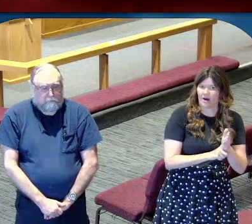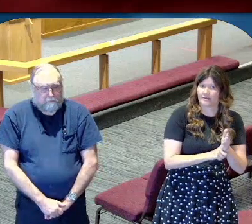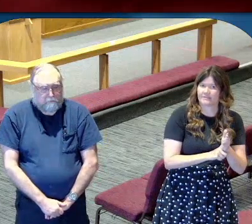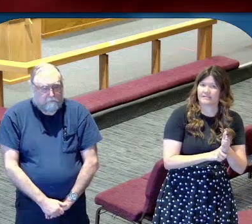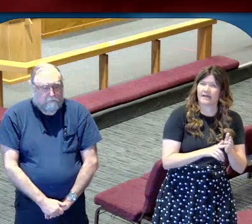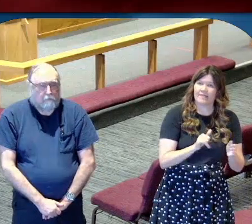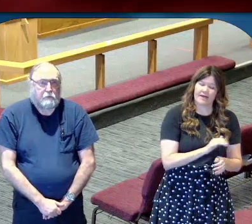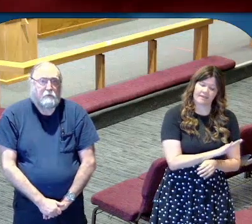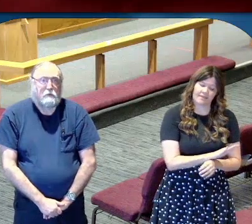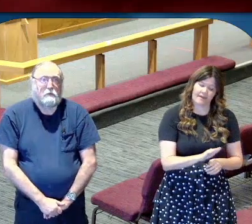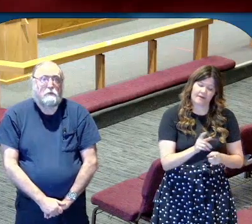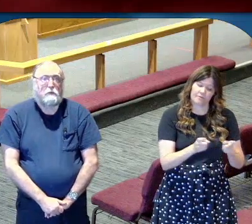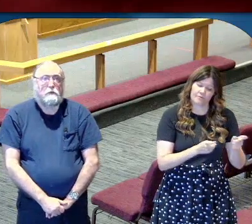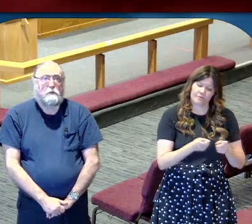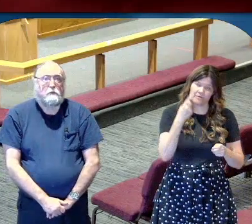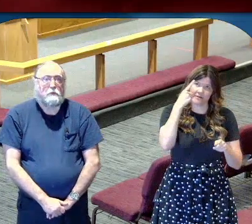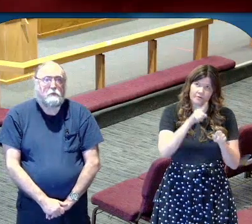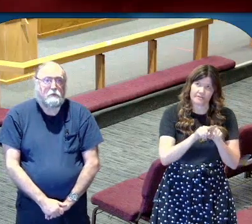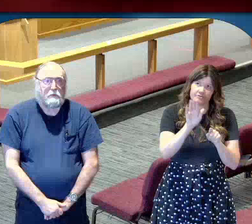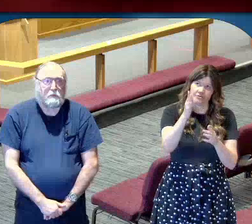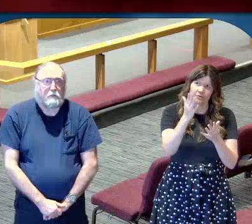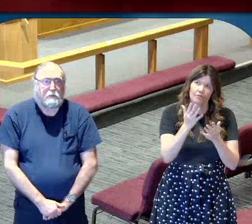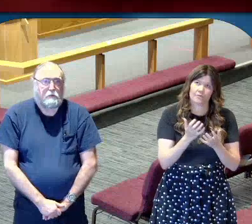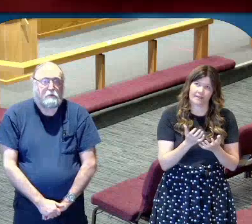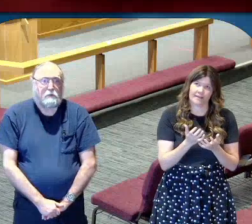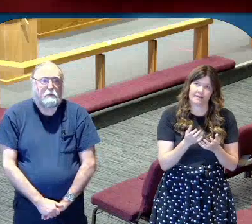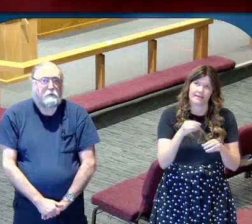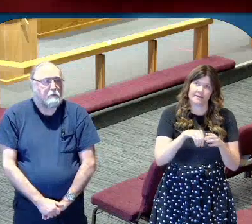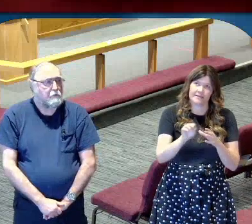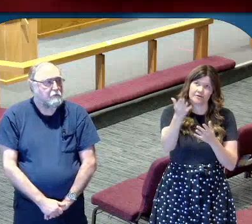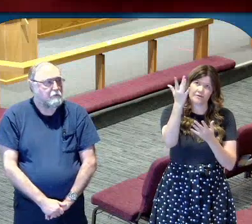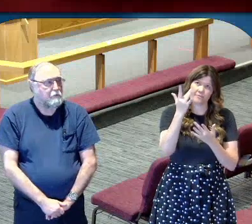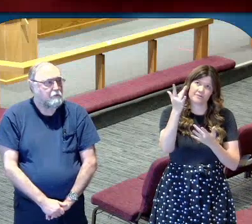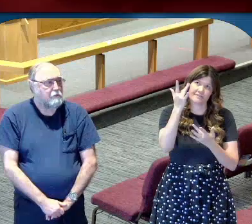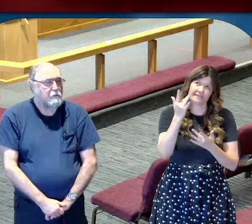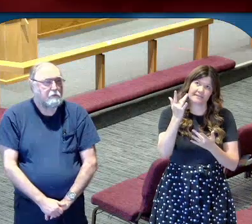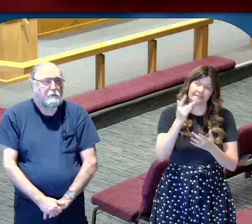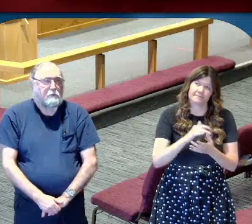that they rule according to your good will and pleasure. Lord, in your mercy,